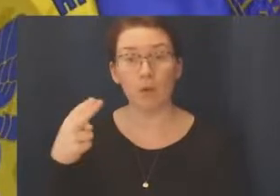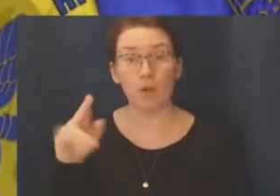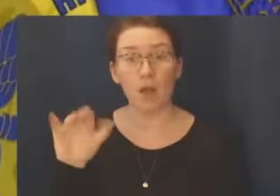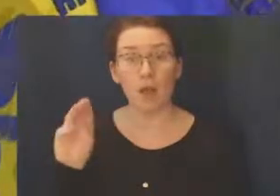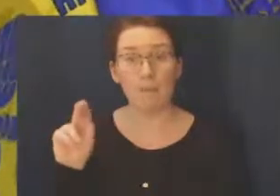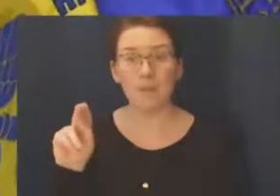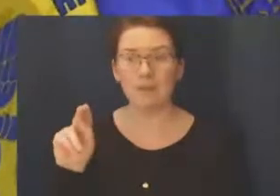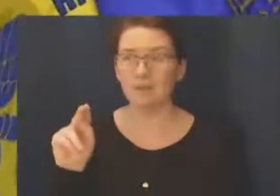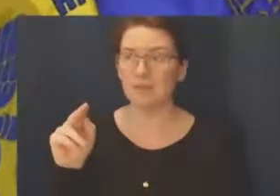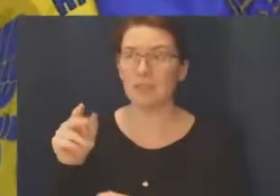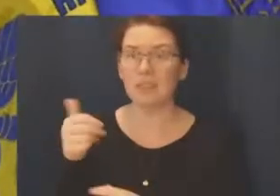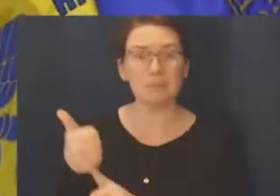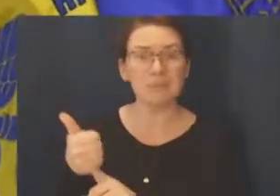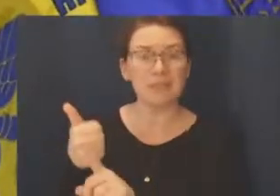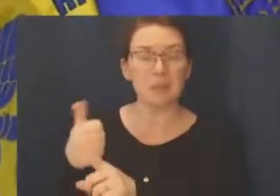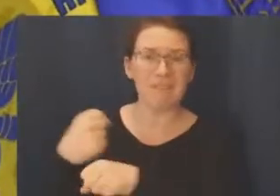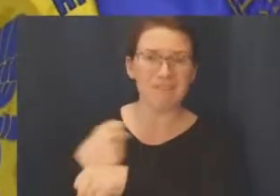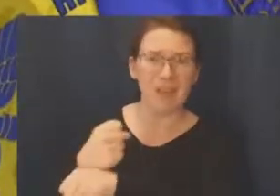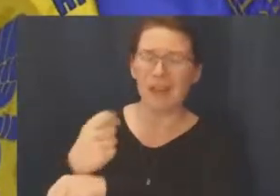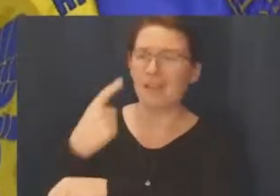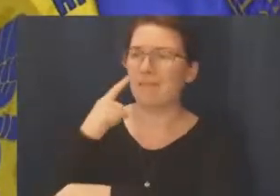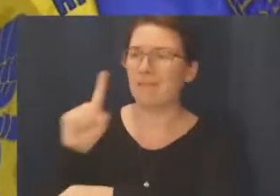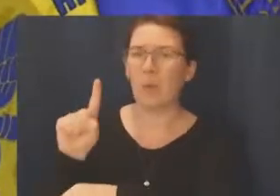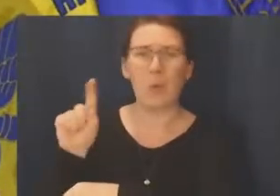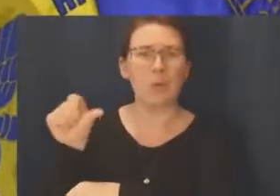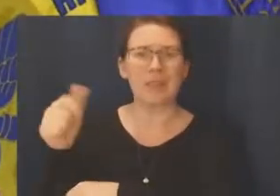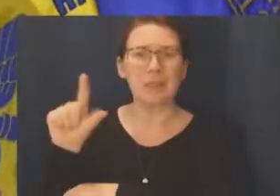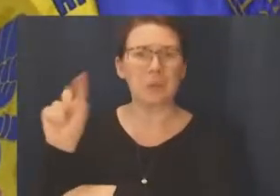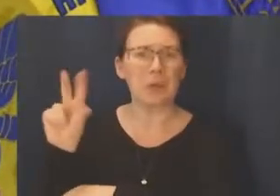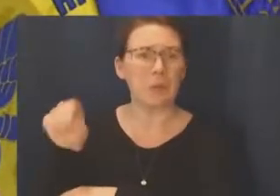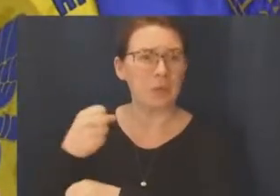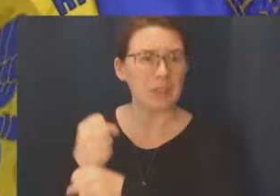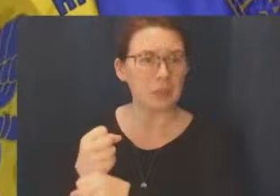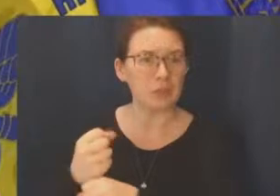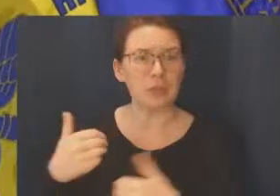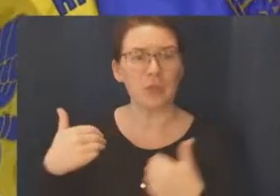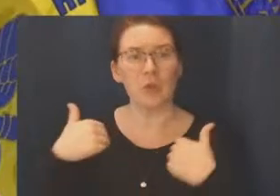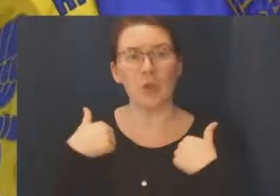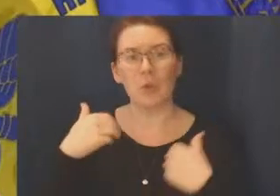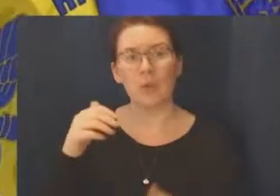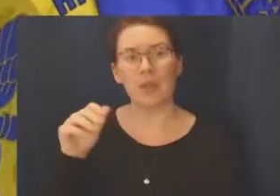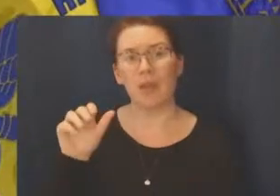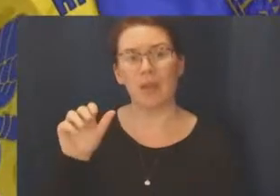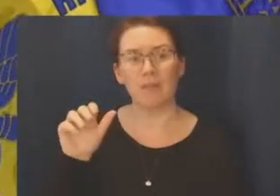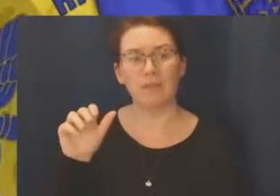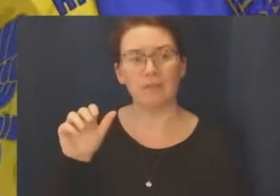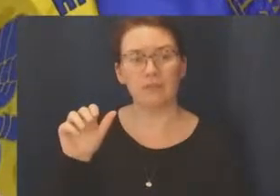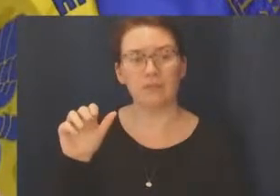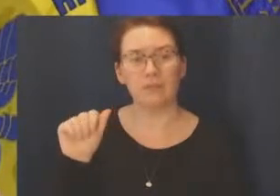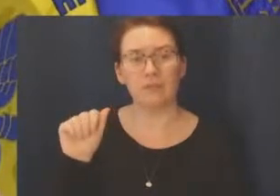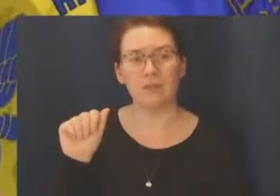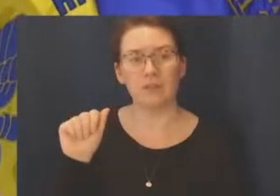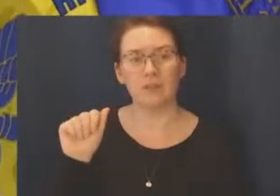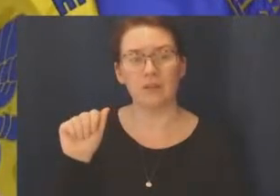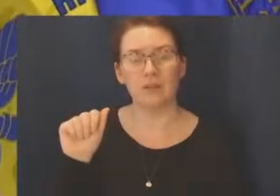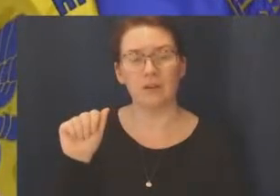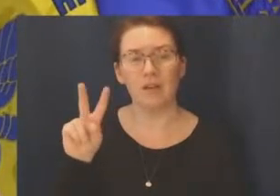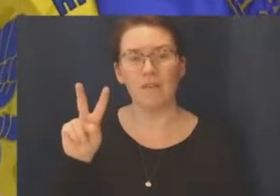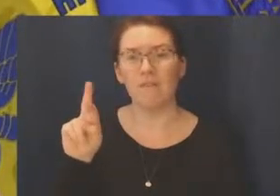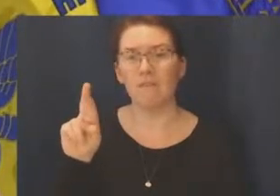decades. We have Vani Hari, who's been advocating, shouting into the darkness for years on this issue. We have Maha moms, we have